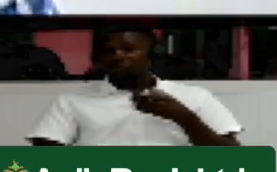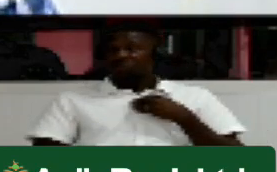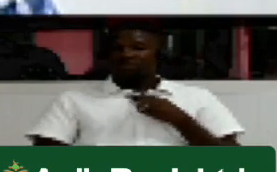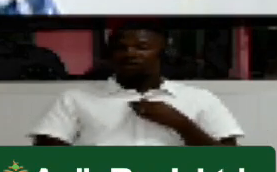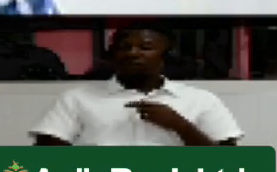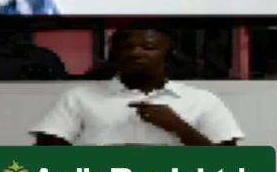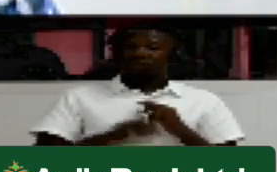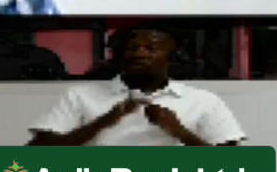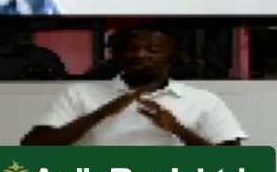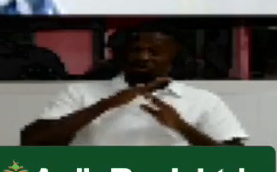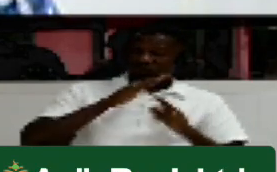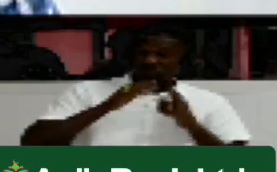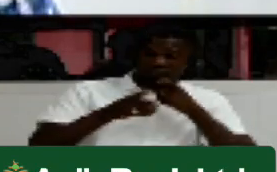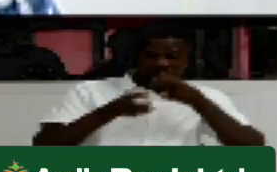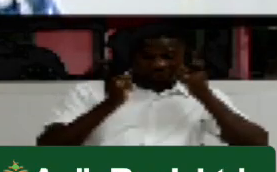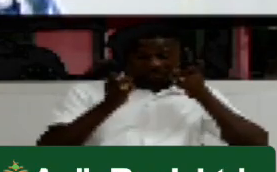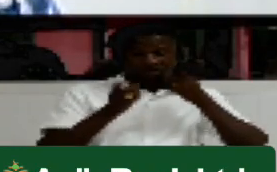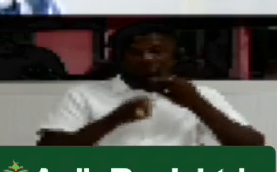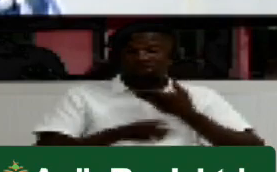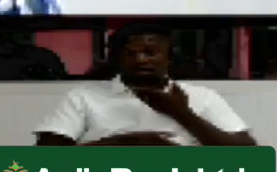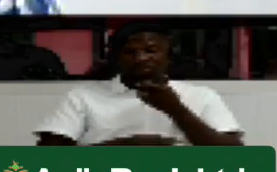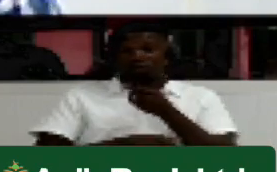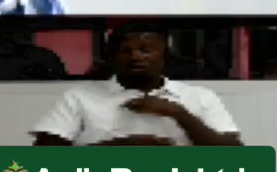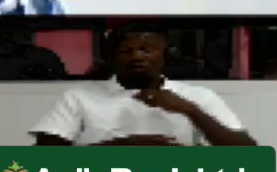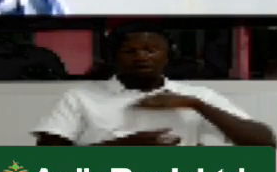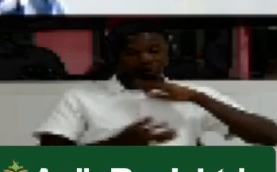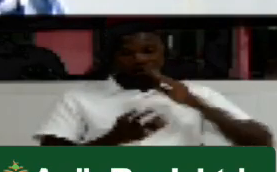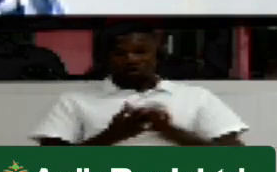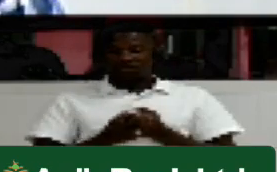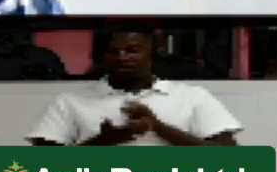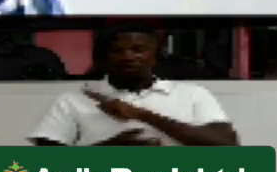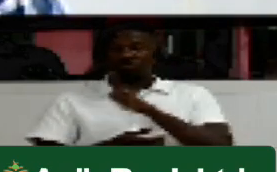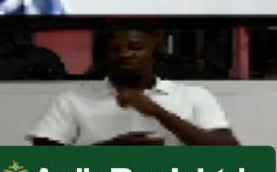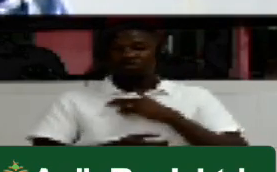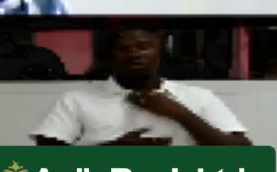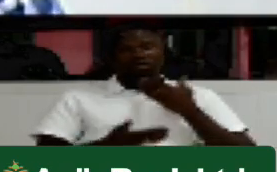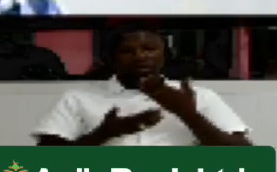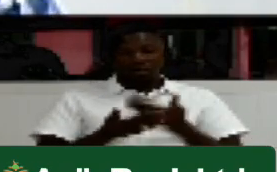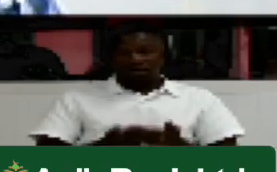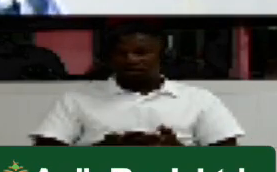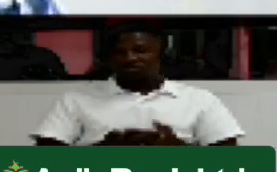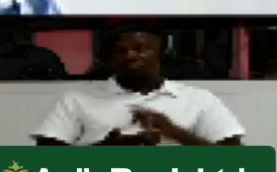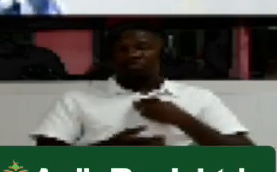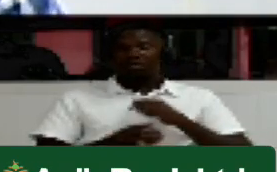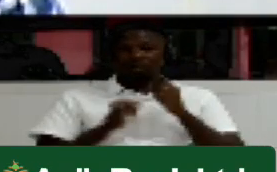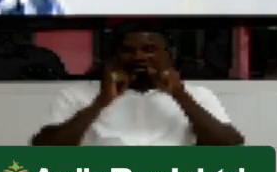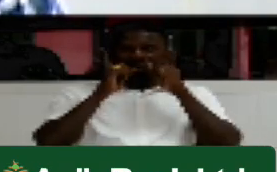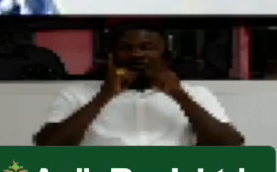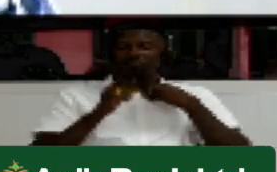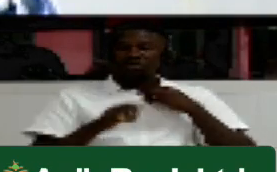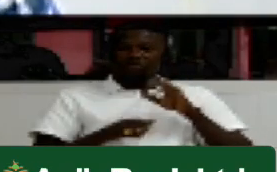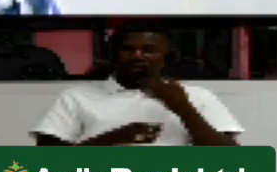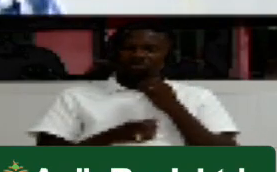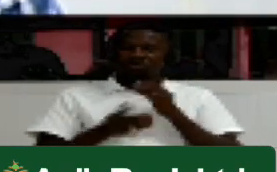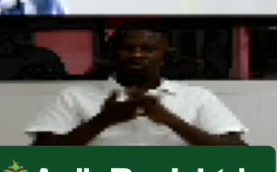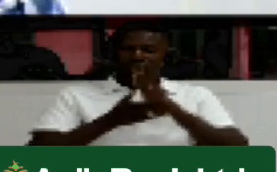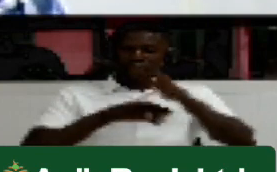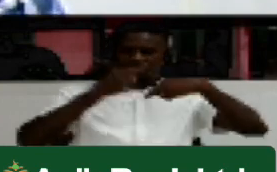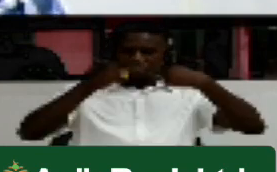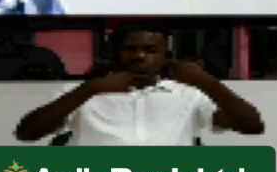shot, but I believe it's not the end of my life. I can still go on.